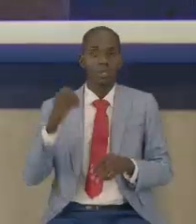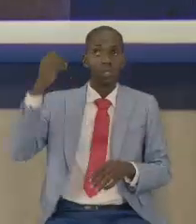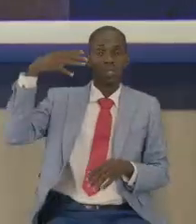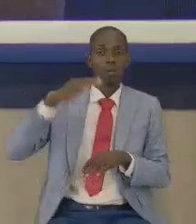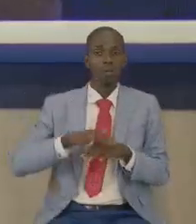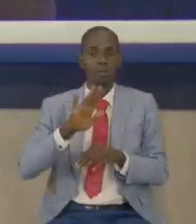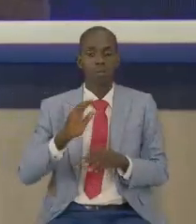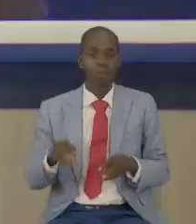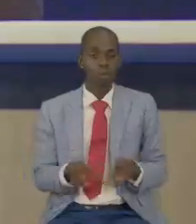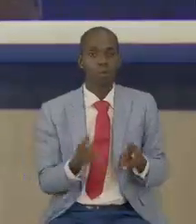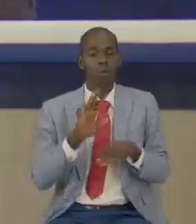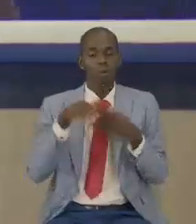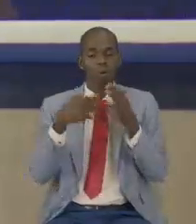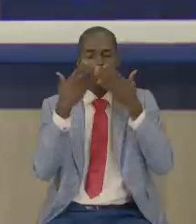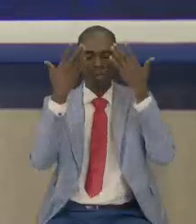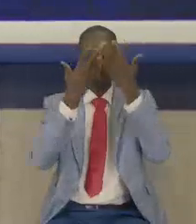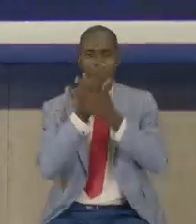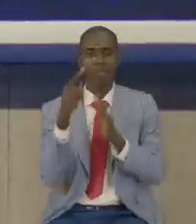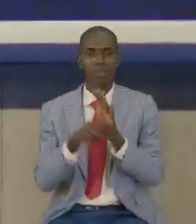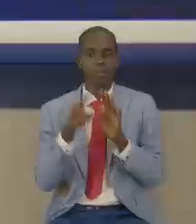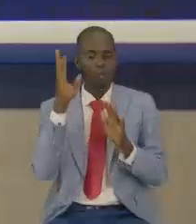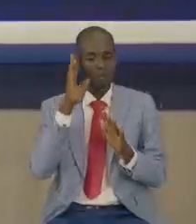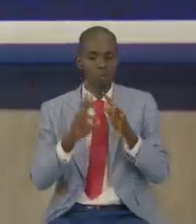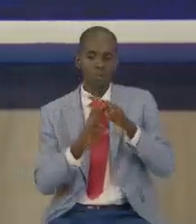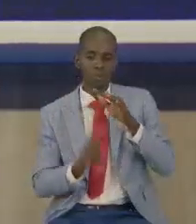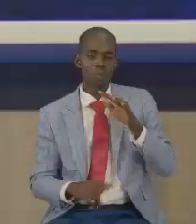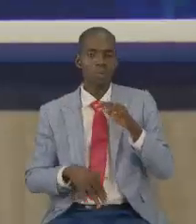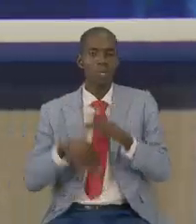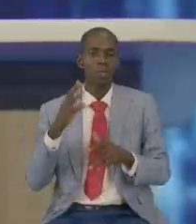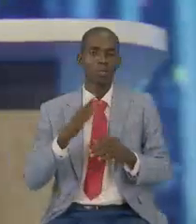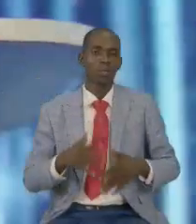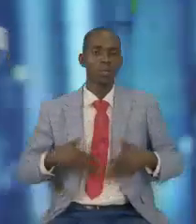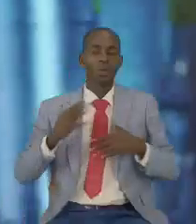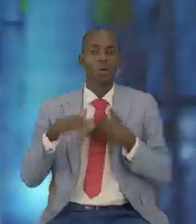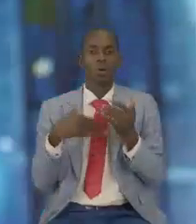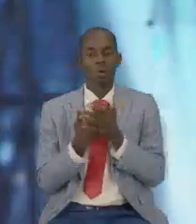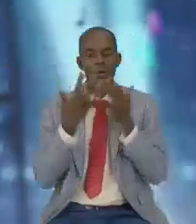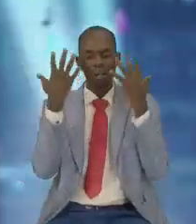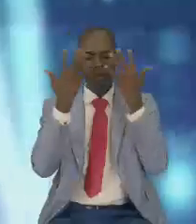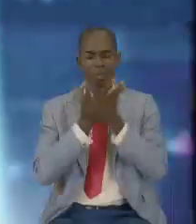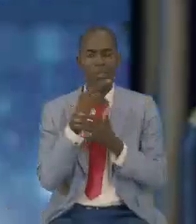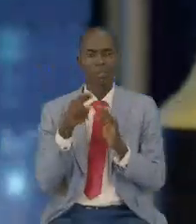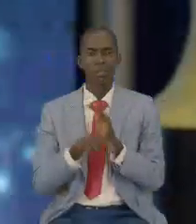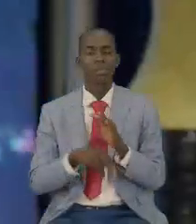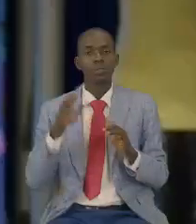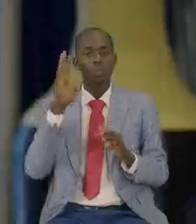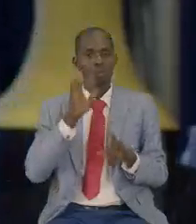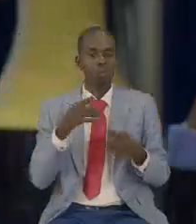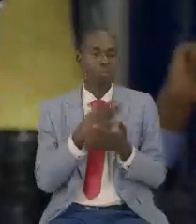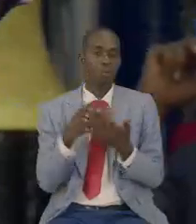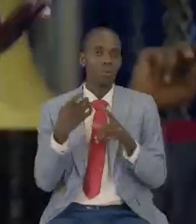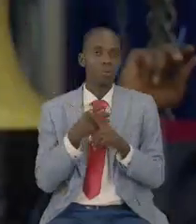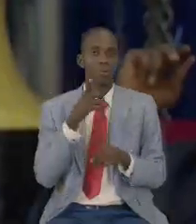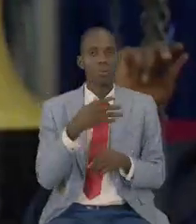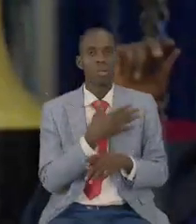life. All darkness will get away from you, and then you will know that the